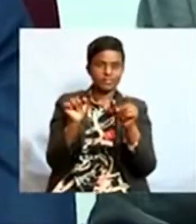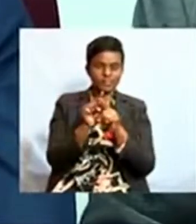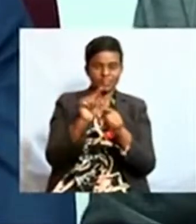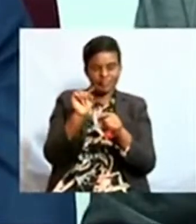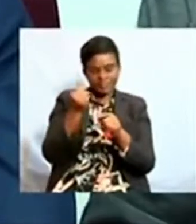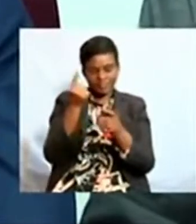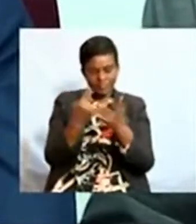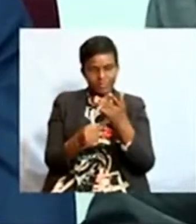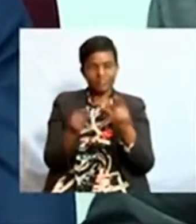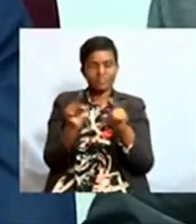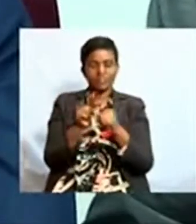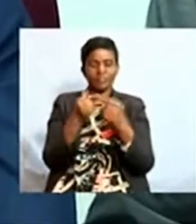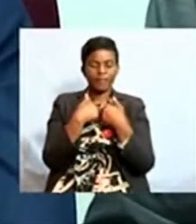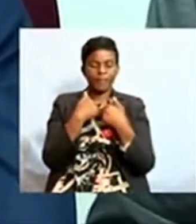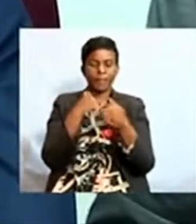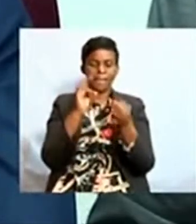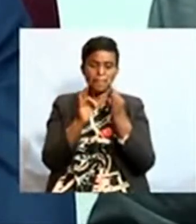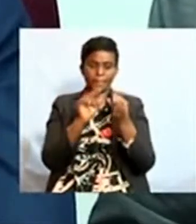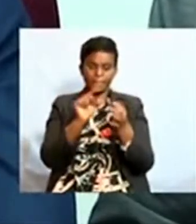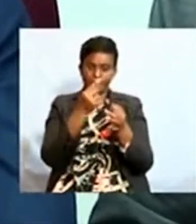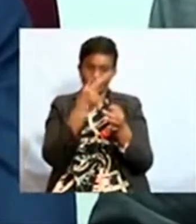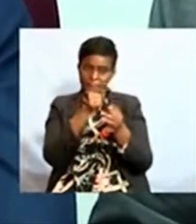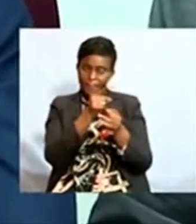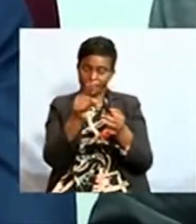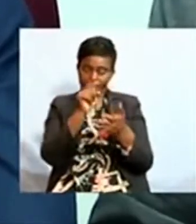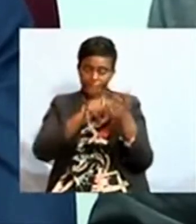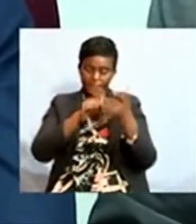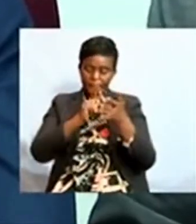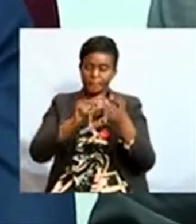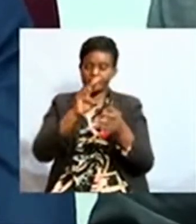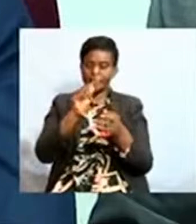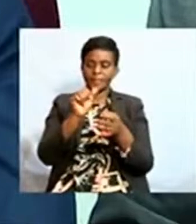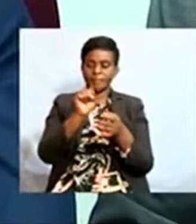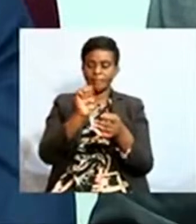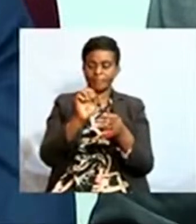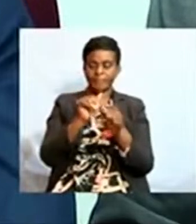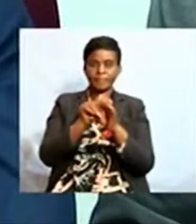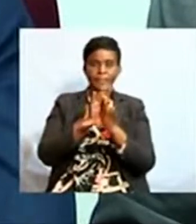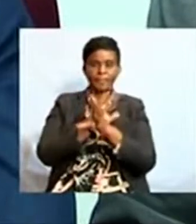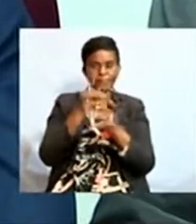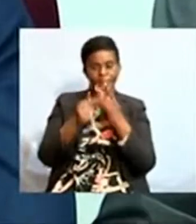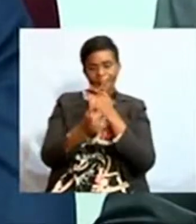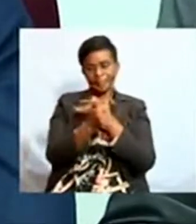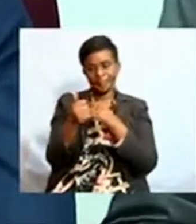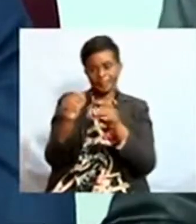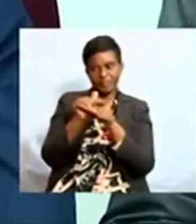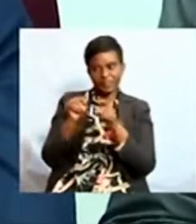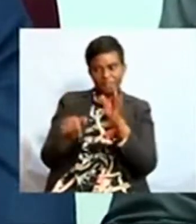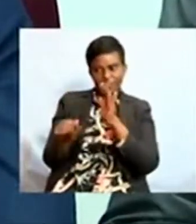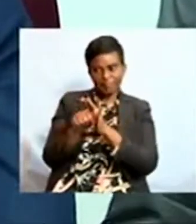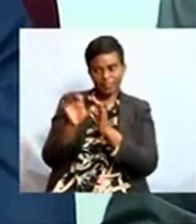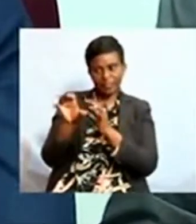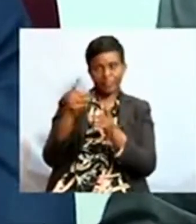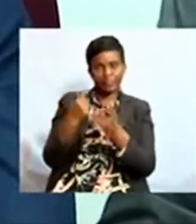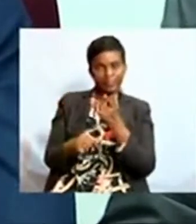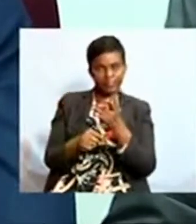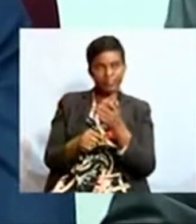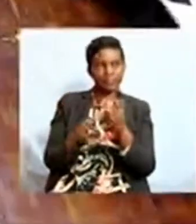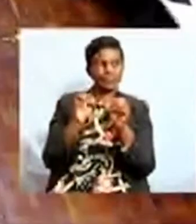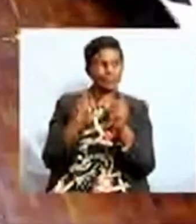foremost, if you look at our tax base in Zambia, the largest is the informal sector.